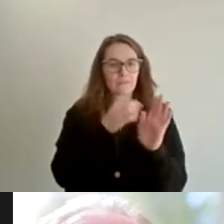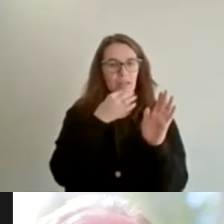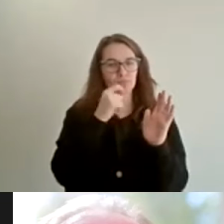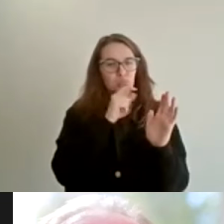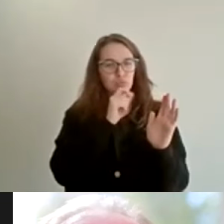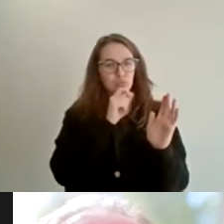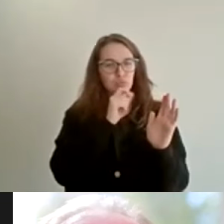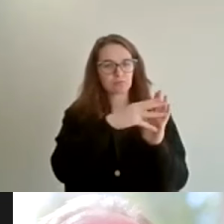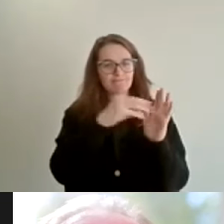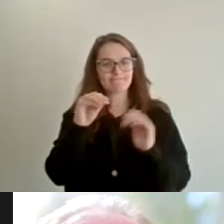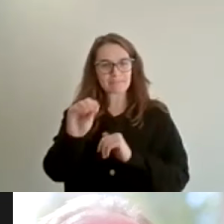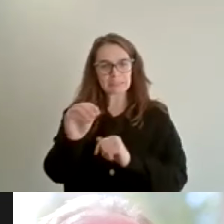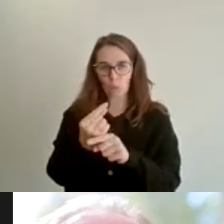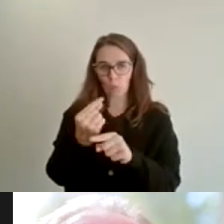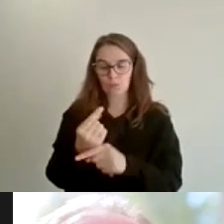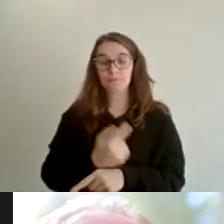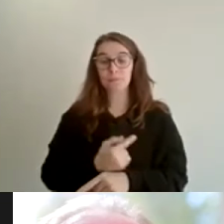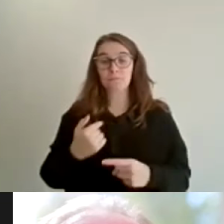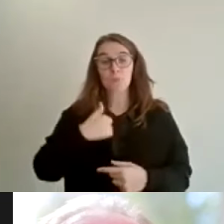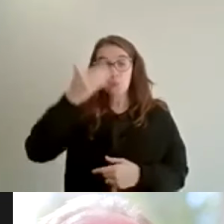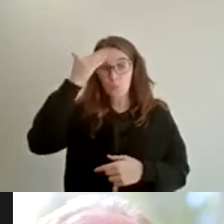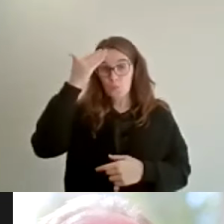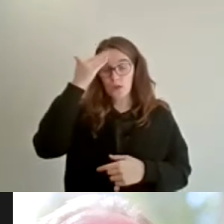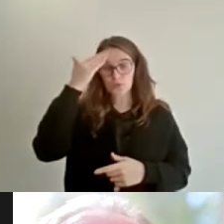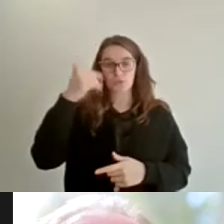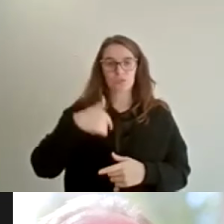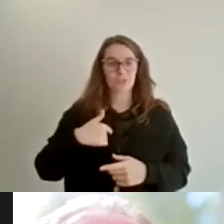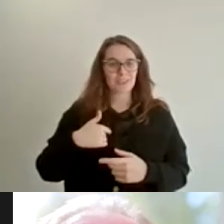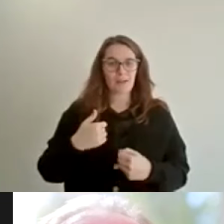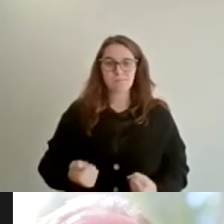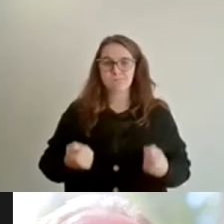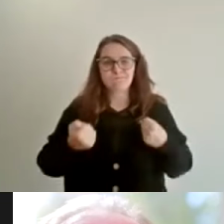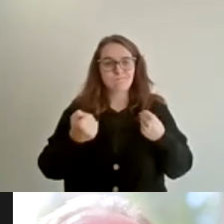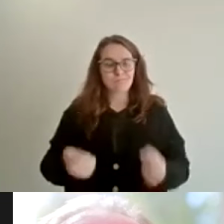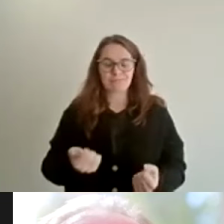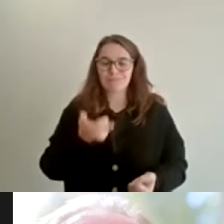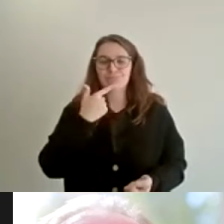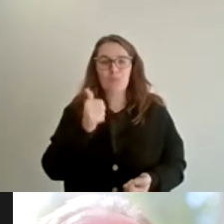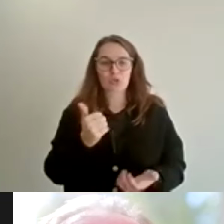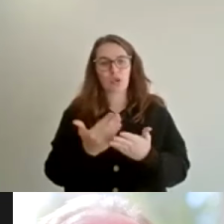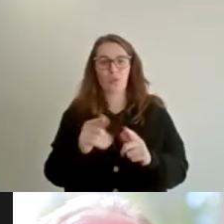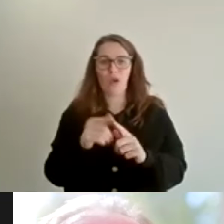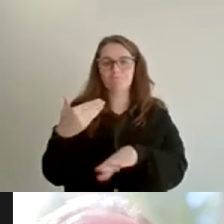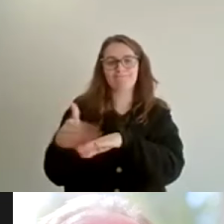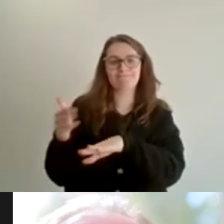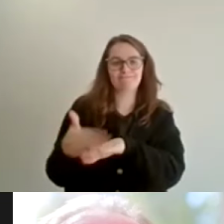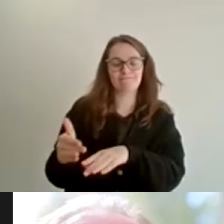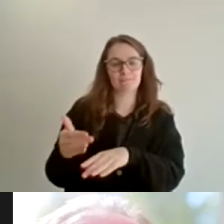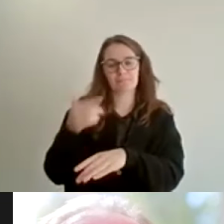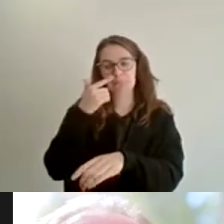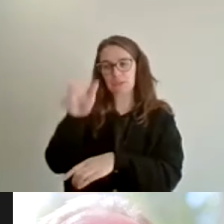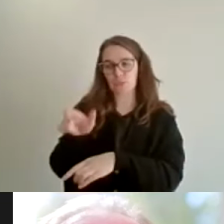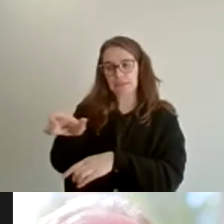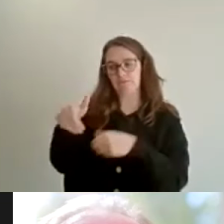think we shouldn't or can't just leave to the members of the underrepresented